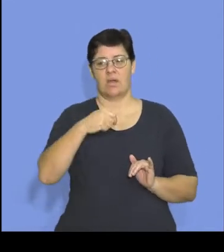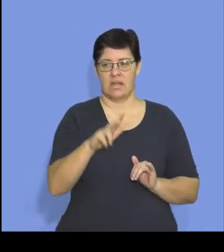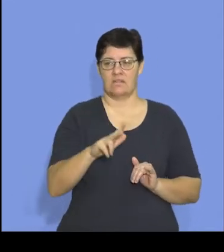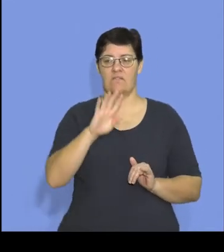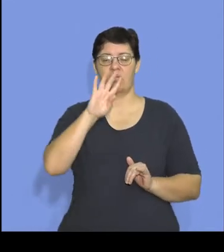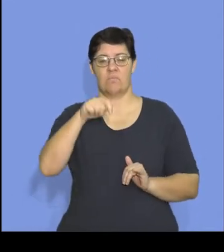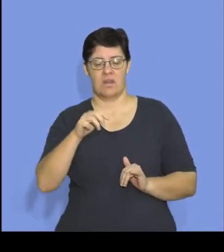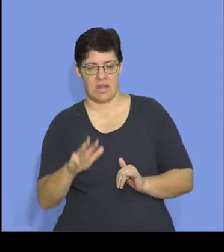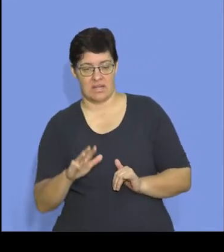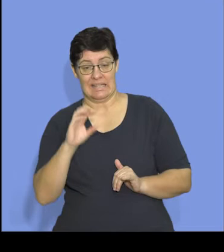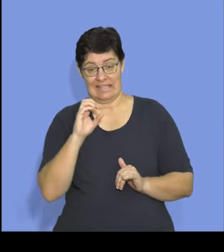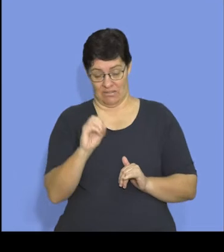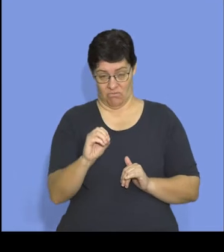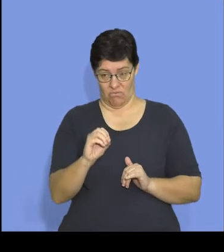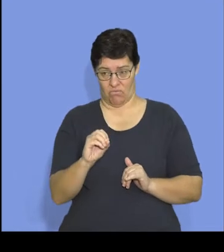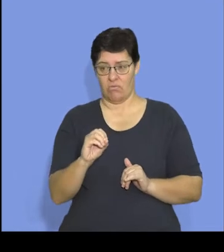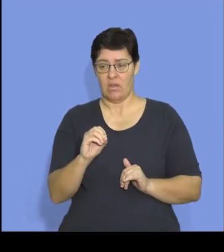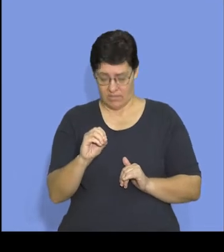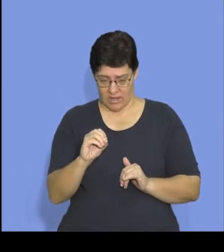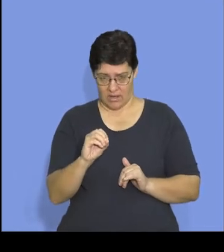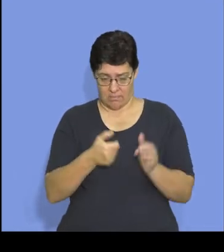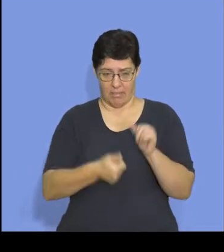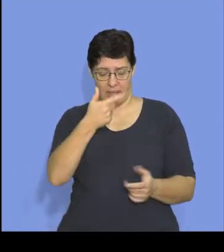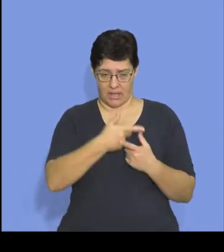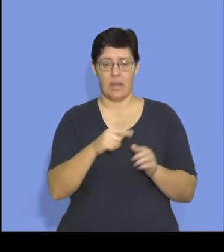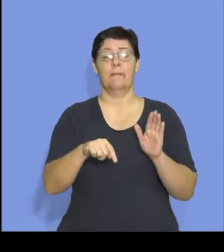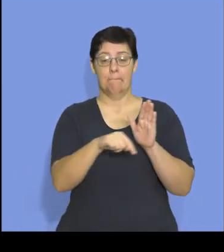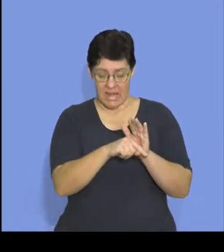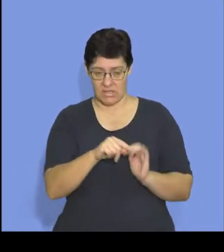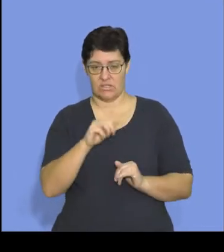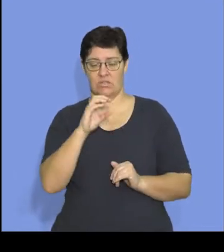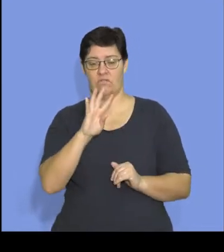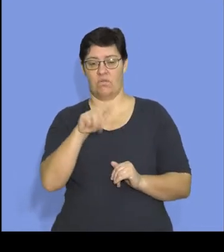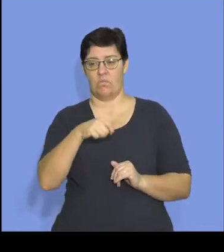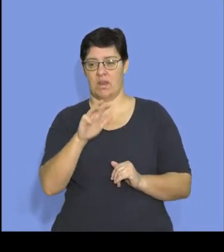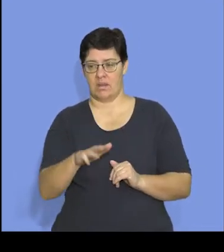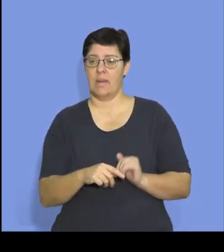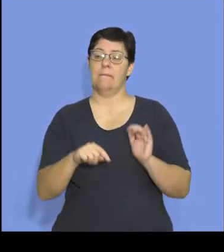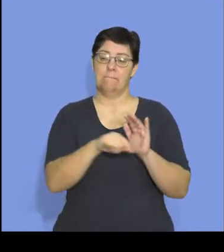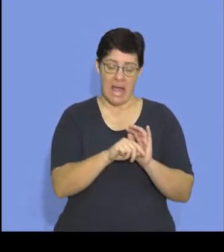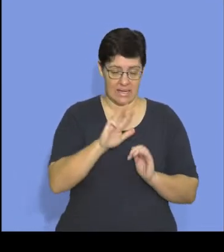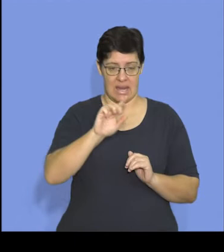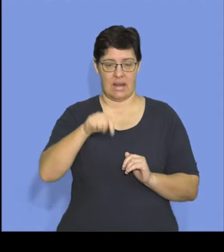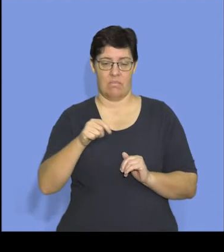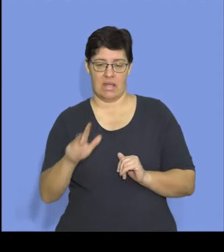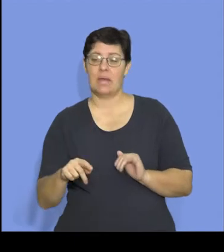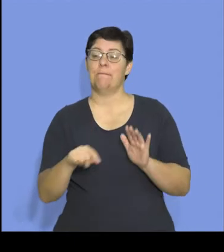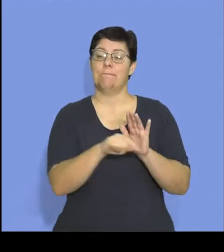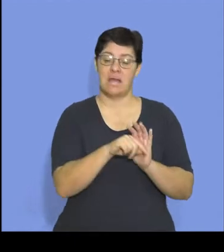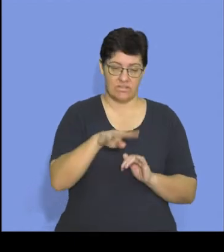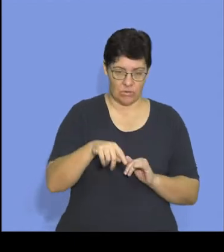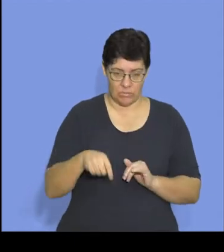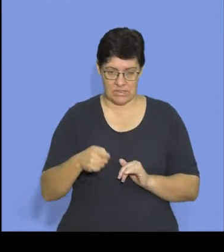4,9, 0. Then it started again, minus 4,9, minus 9,8, minus